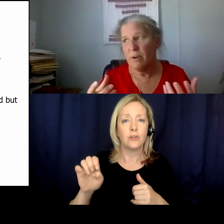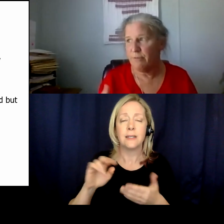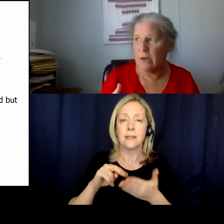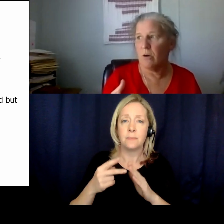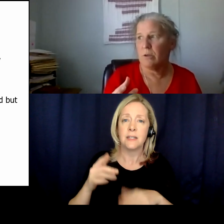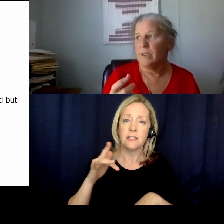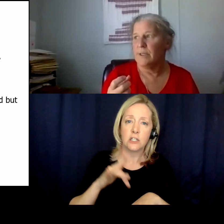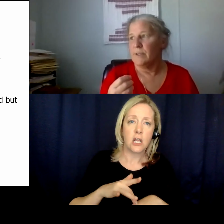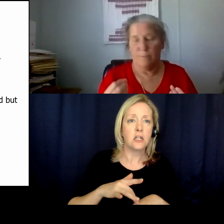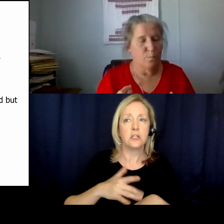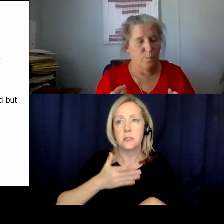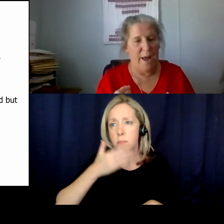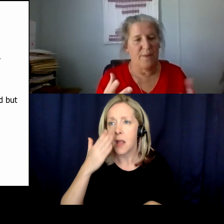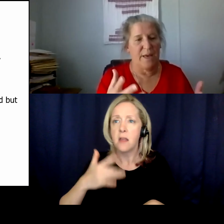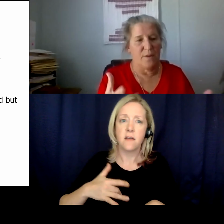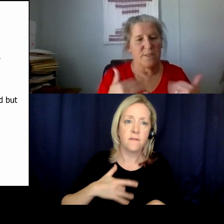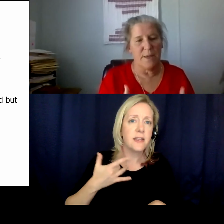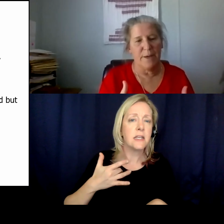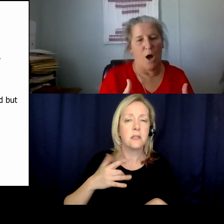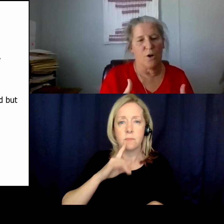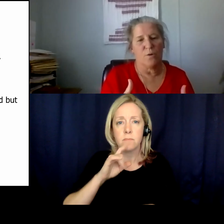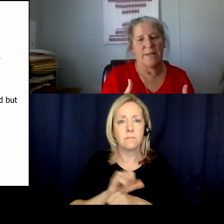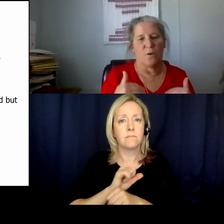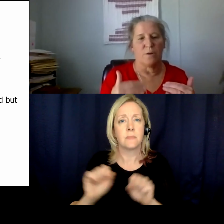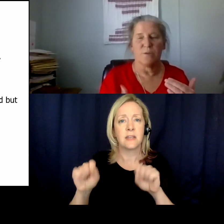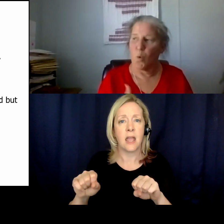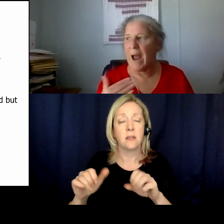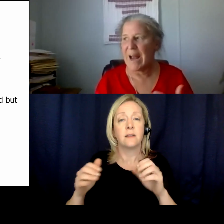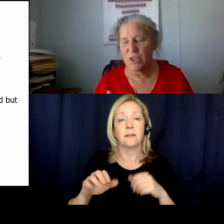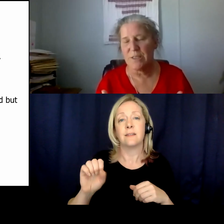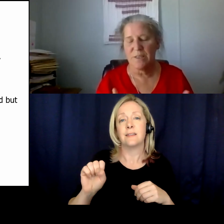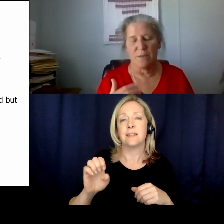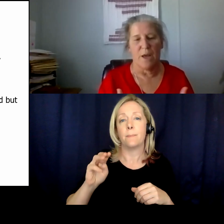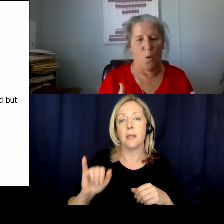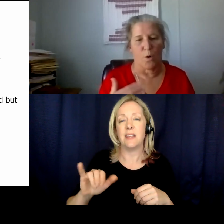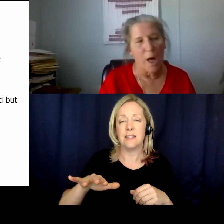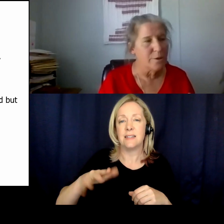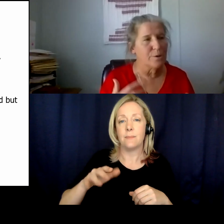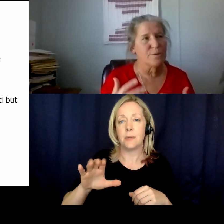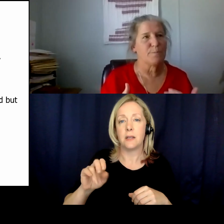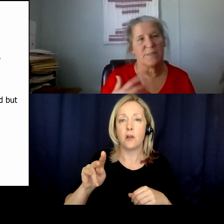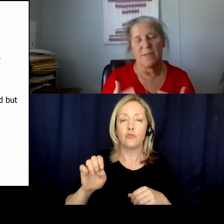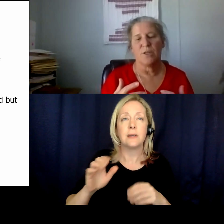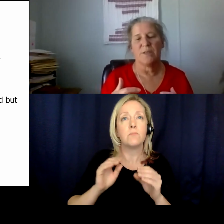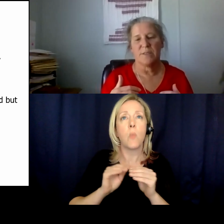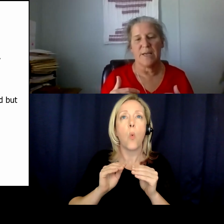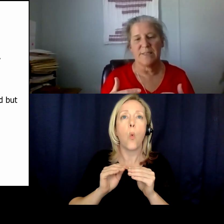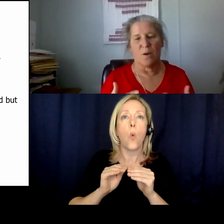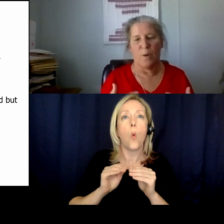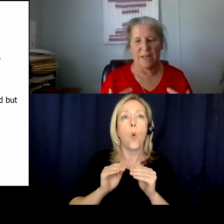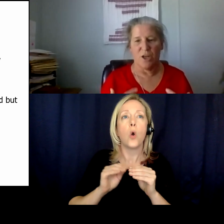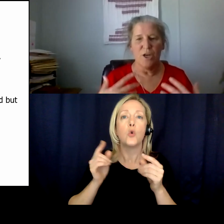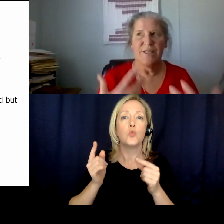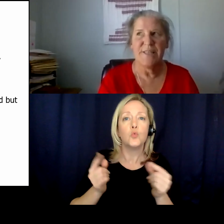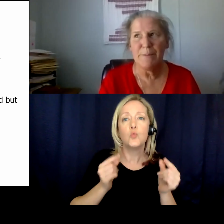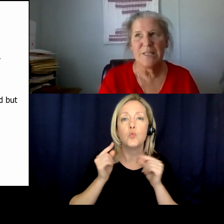smell, feel. And then those semi-concretes are those more actions or colors, positions, things that